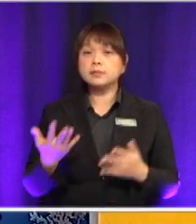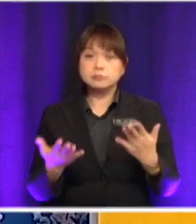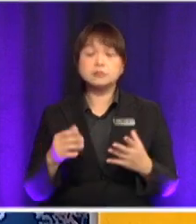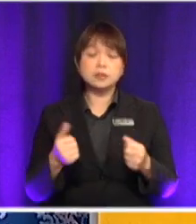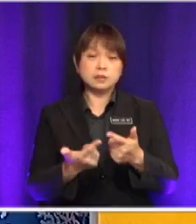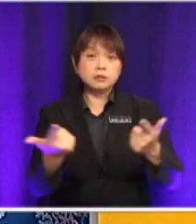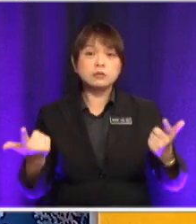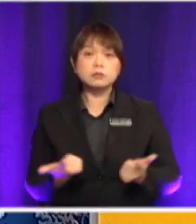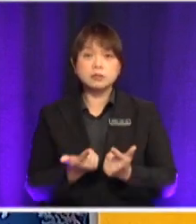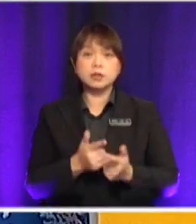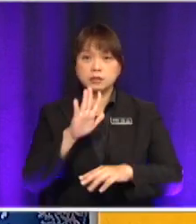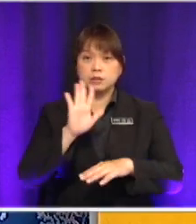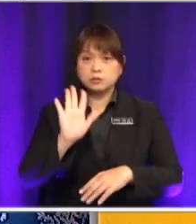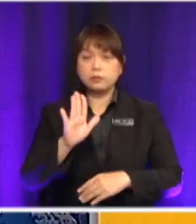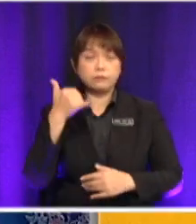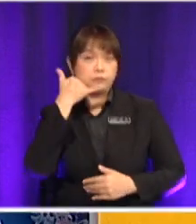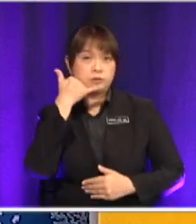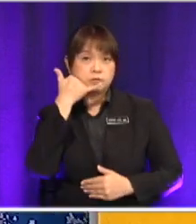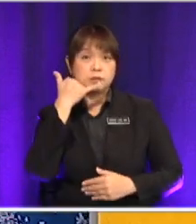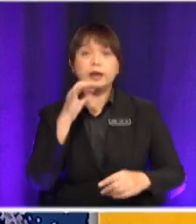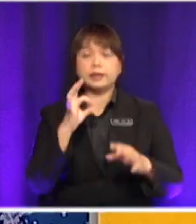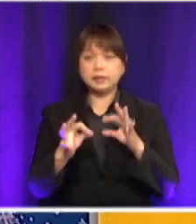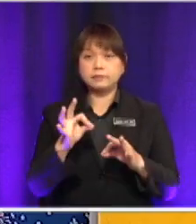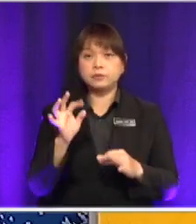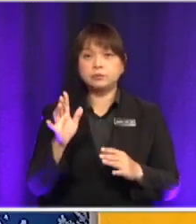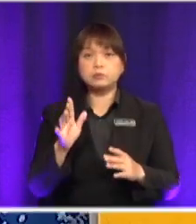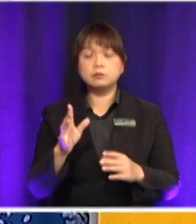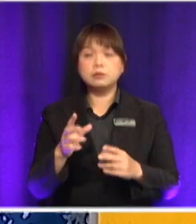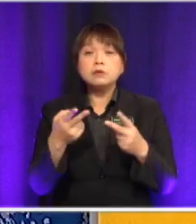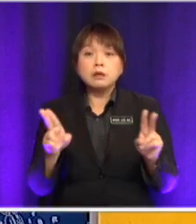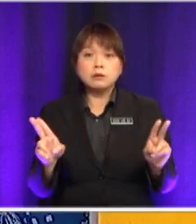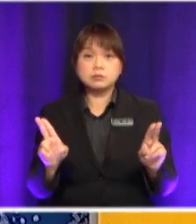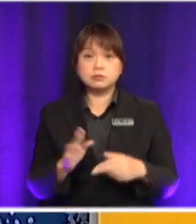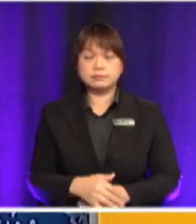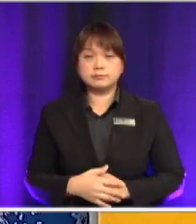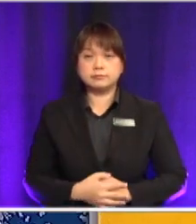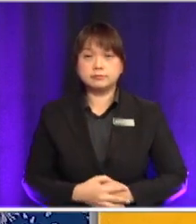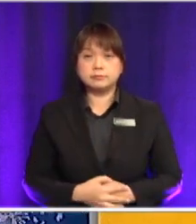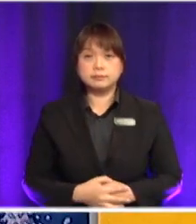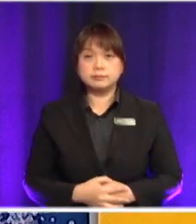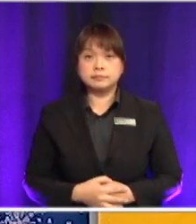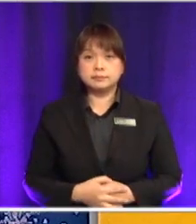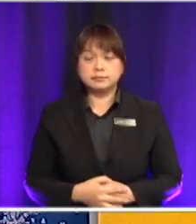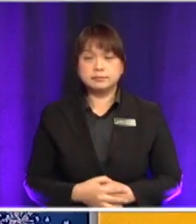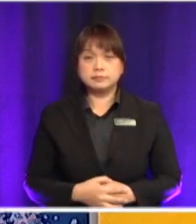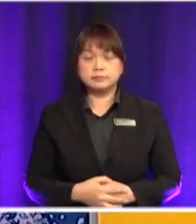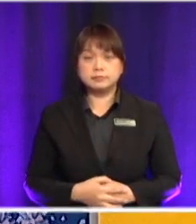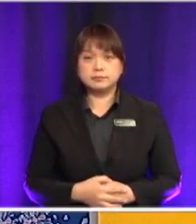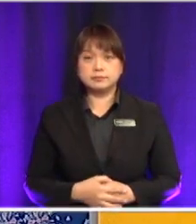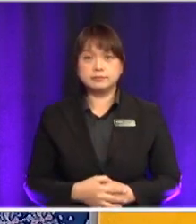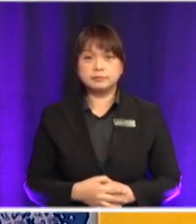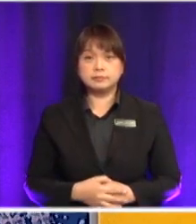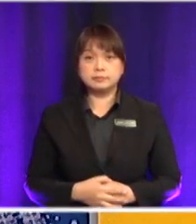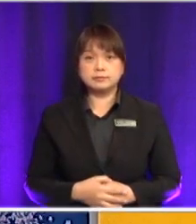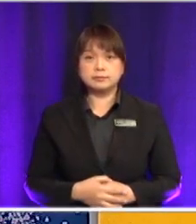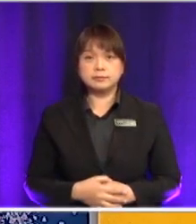True. Okay, what about you, Duffy? Just now I asked you what you like to do when you come back from home. I'm pretty sure your answer would be either sleep or play